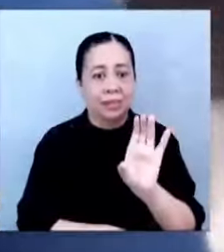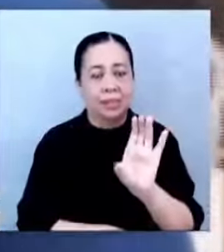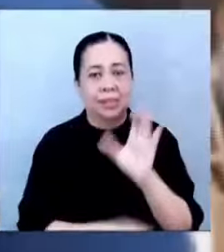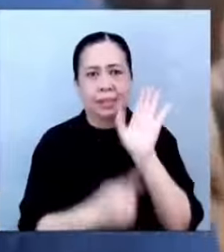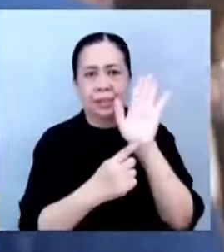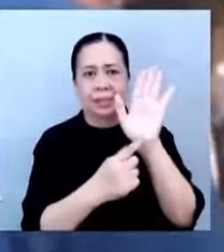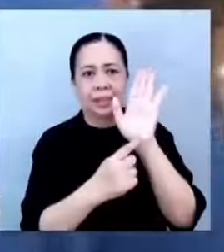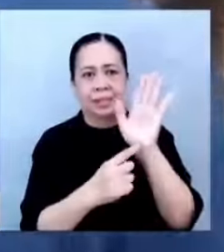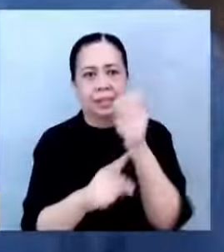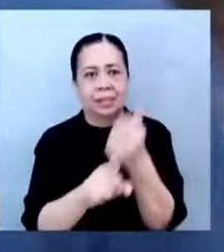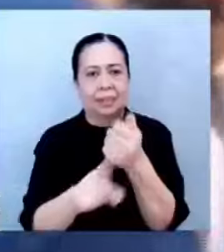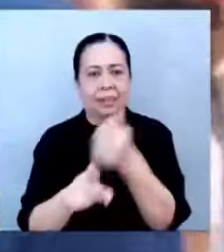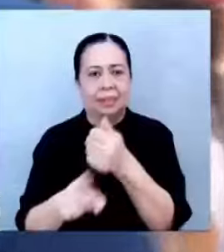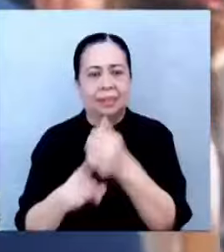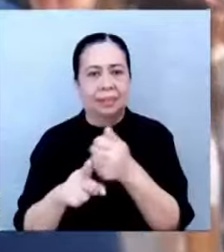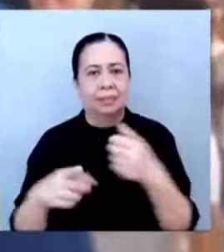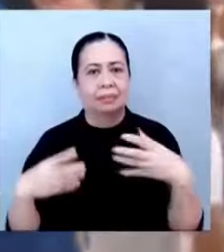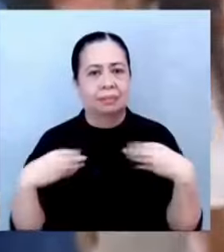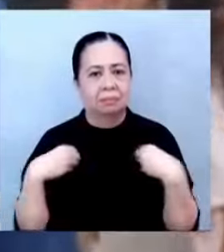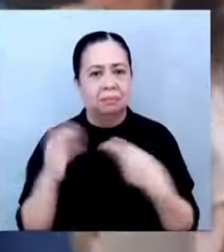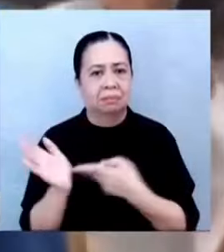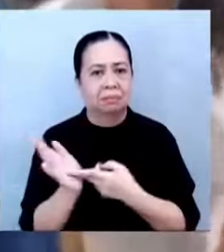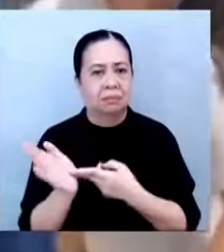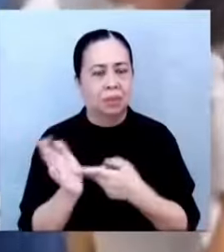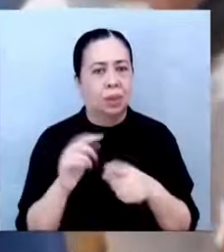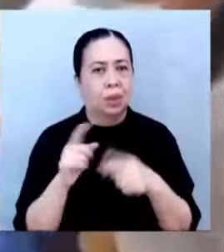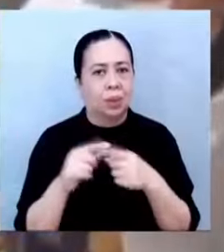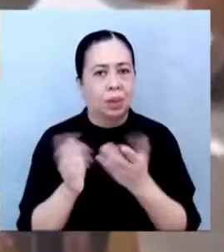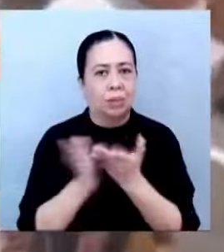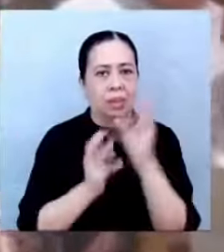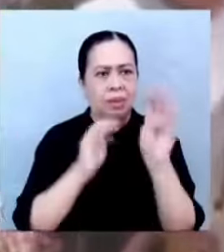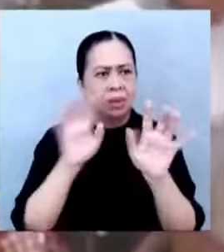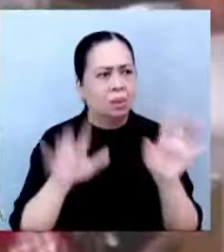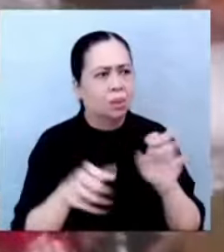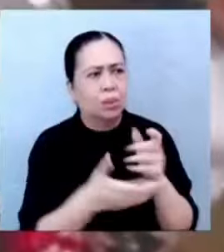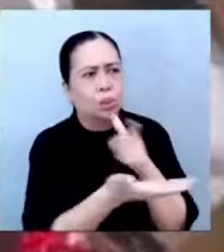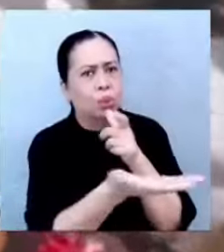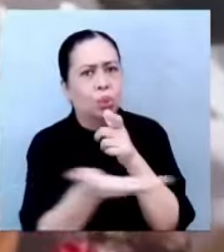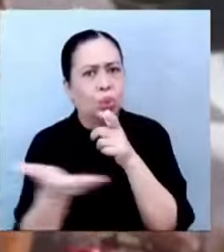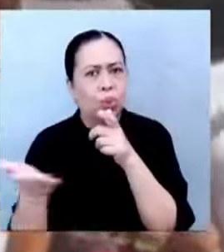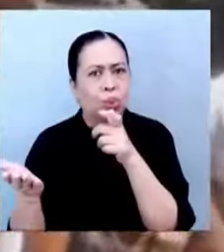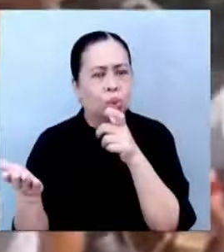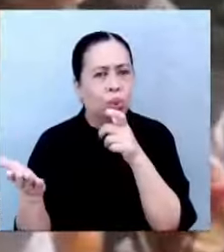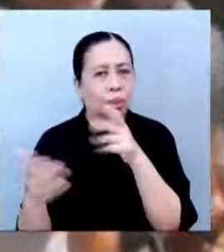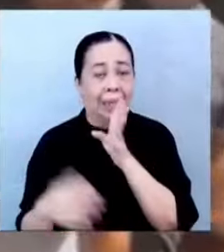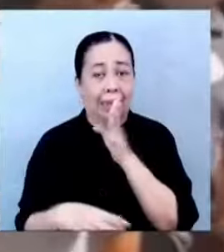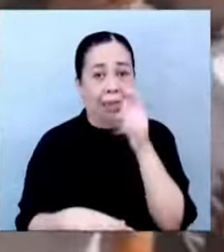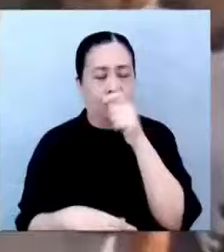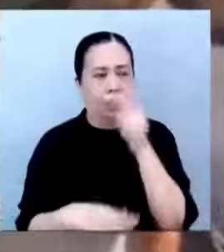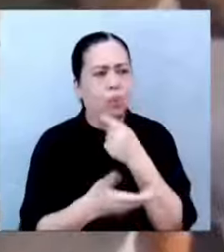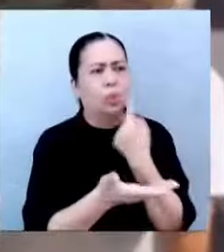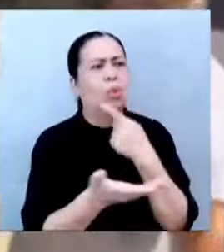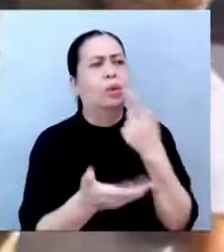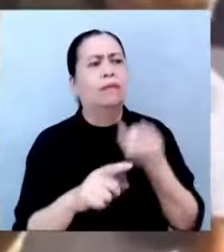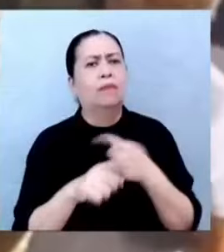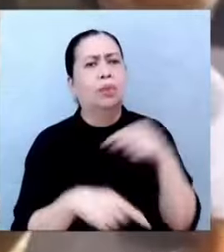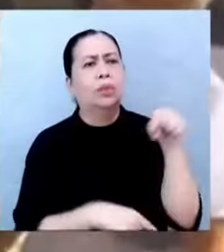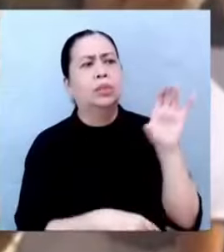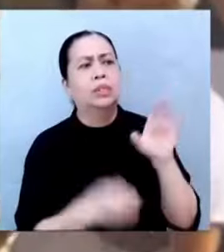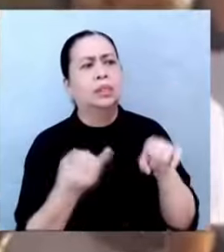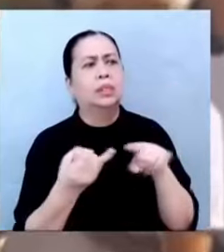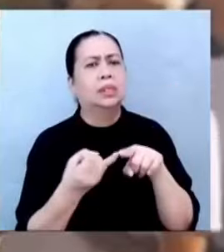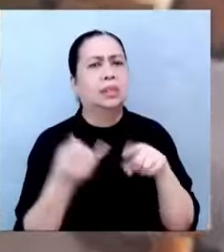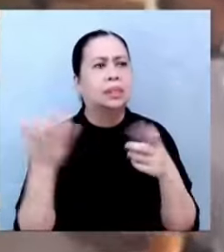protesters themselves admitted to that when the Pasig mayor asked, who among you in Filipino, of course, who among you are from Quezon City? And